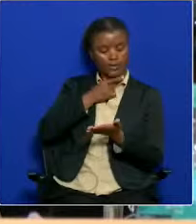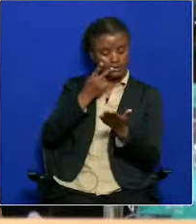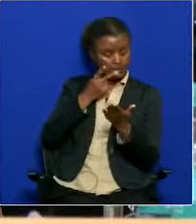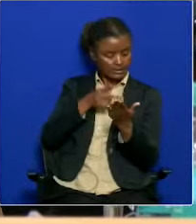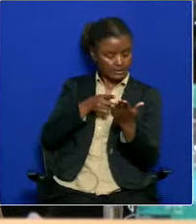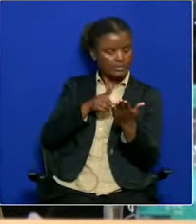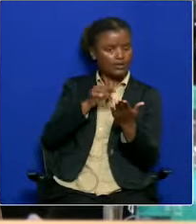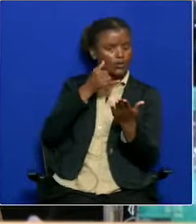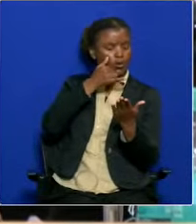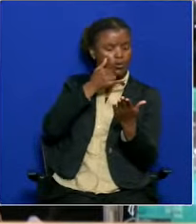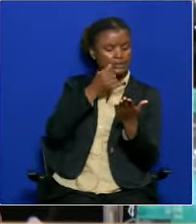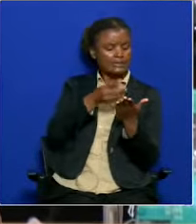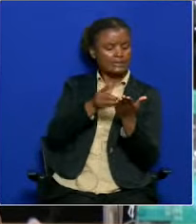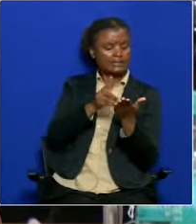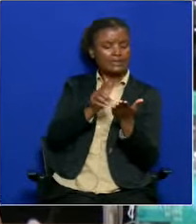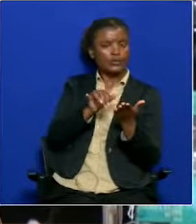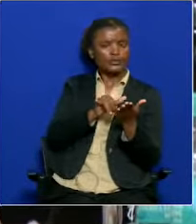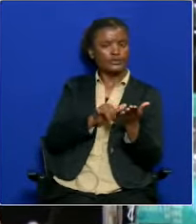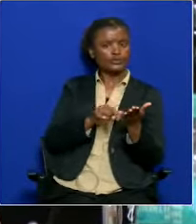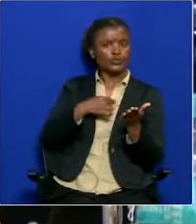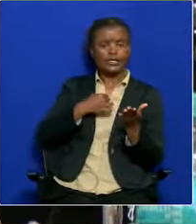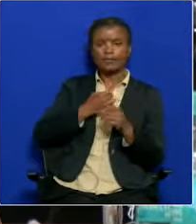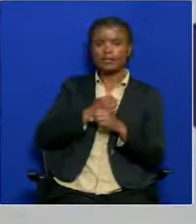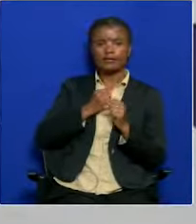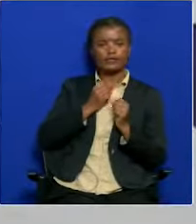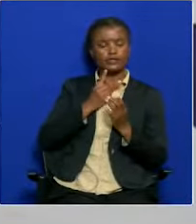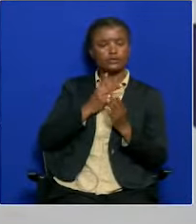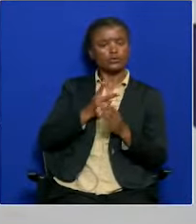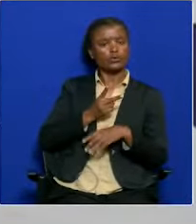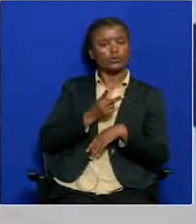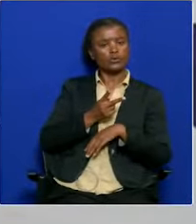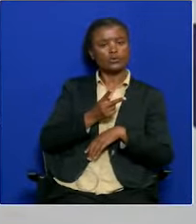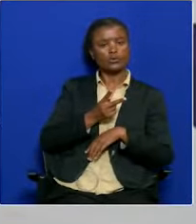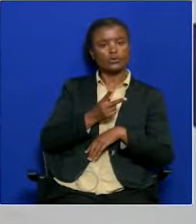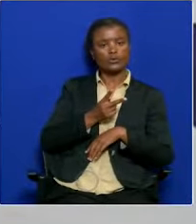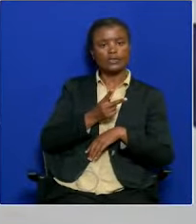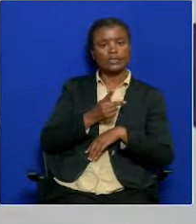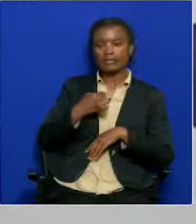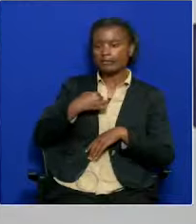General, Because I never saw them. Not to say it's ignorance, I don't know.